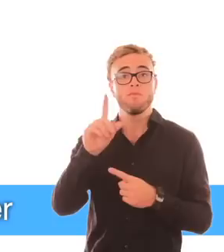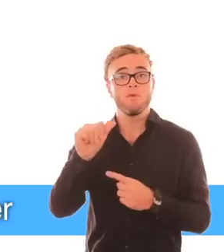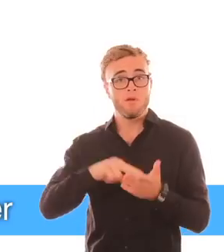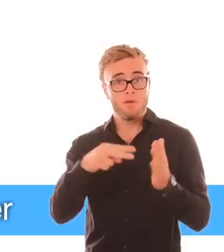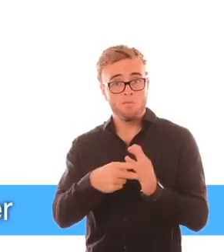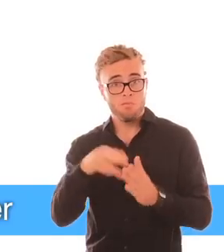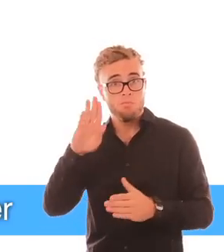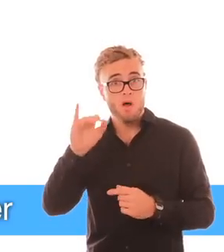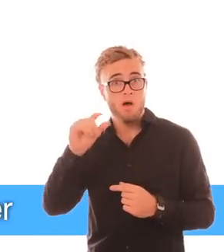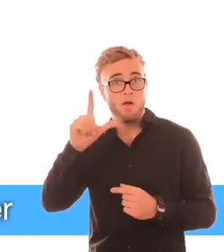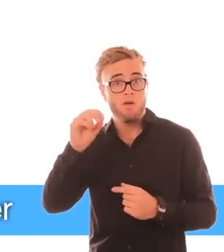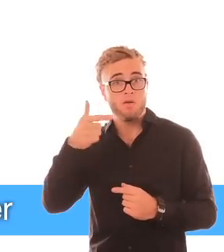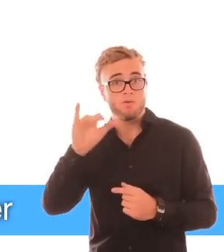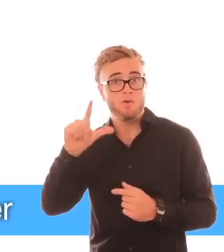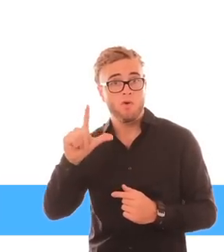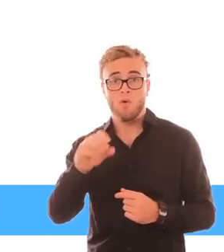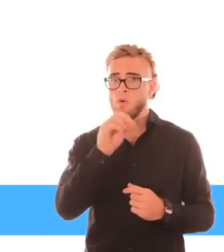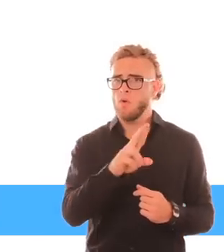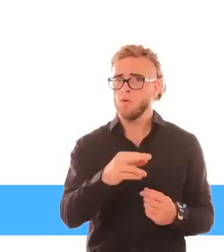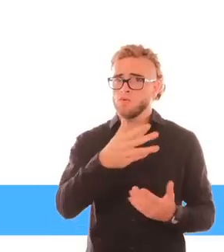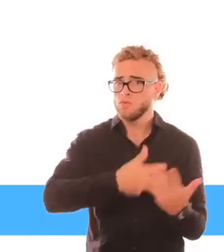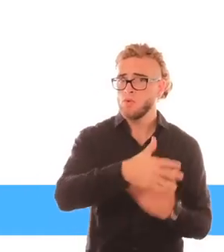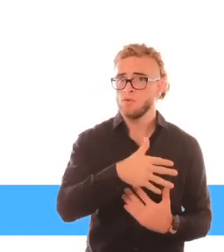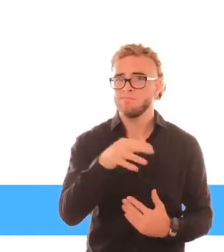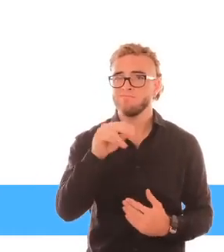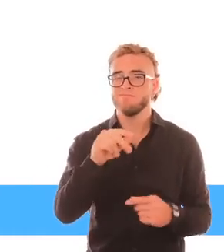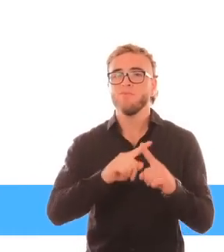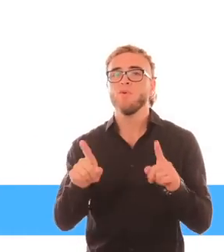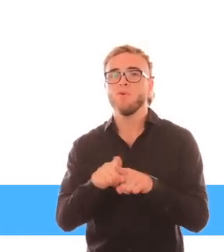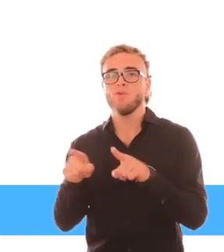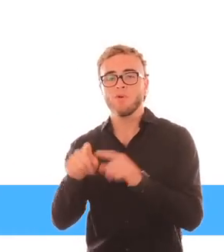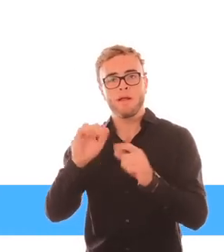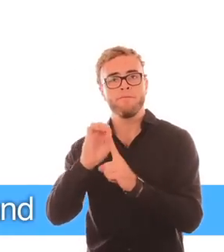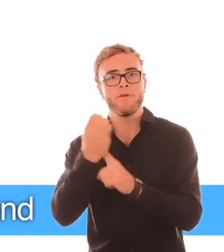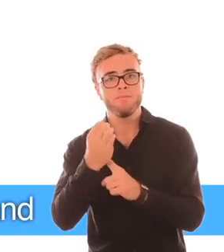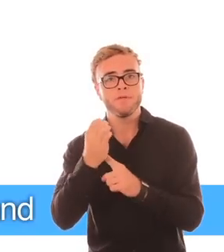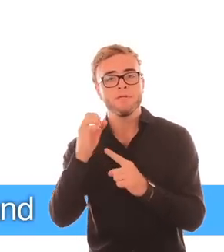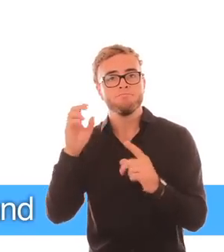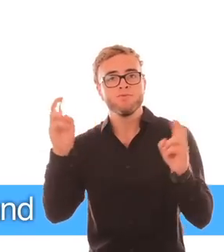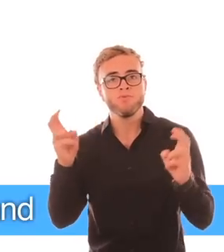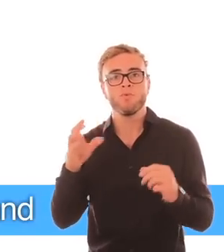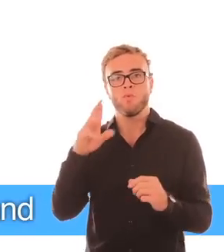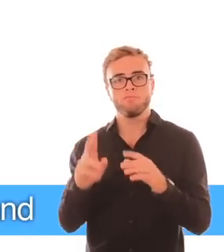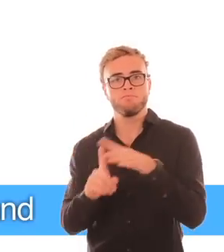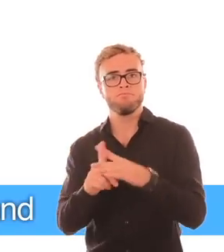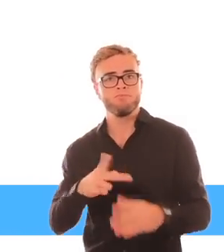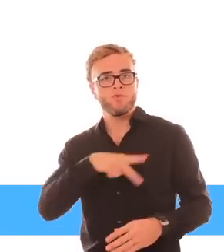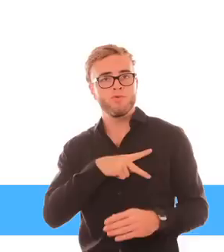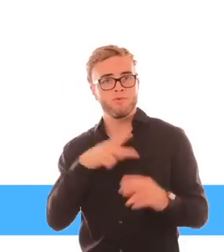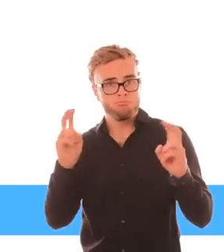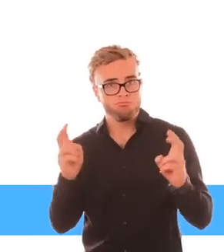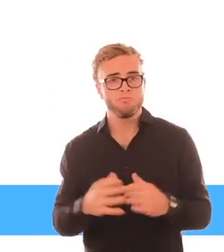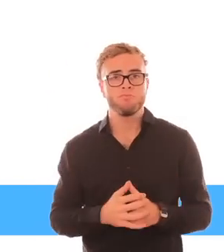to the WHO, disability is neither purely biological nor social, but instead the interaction between health conditions and